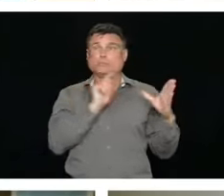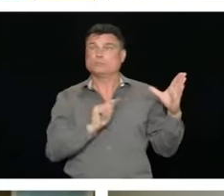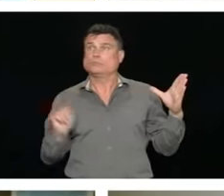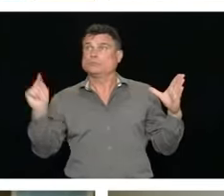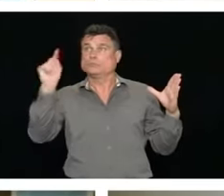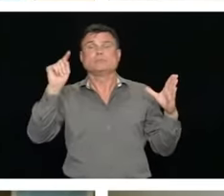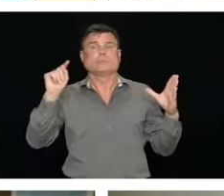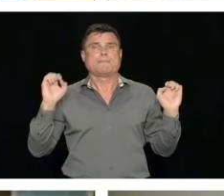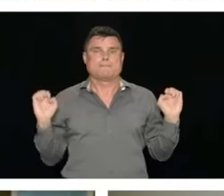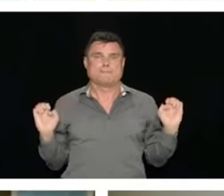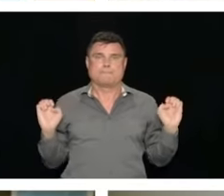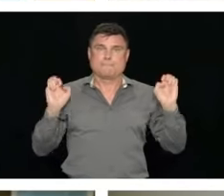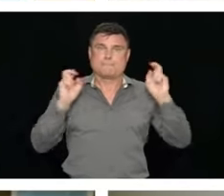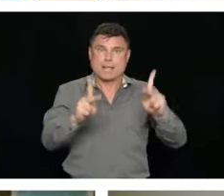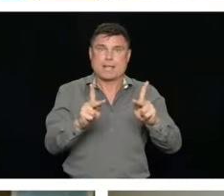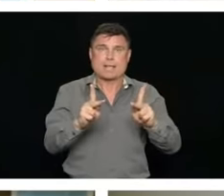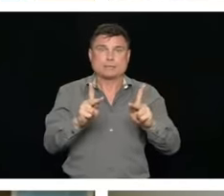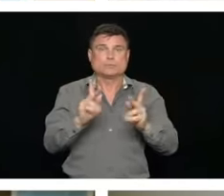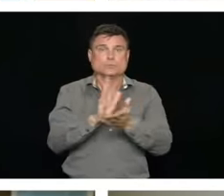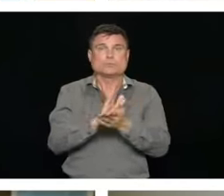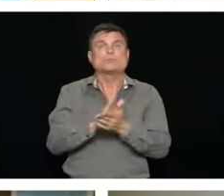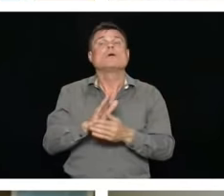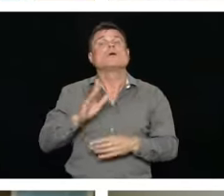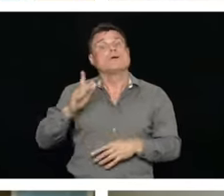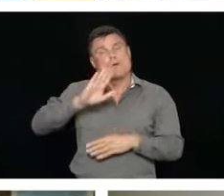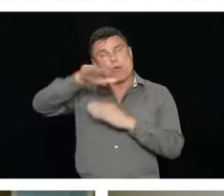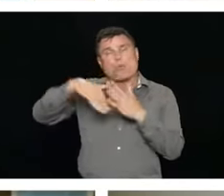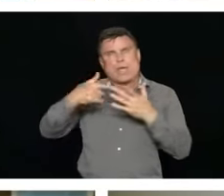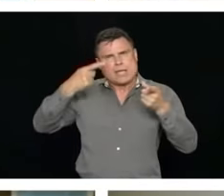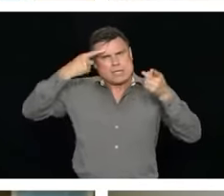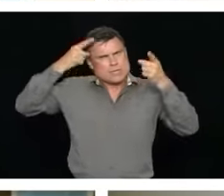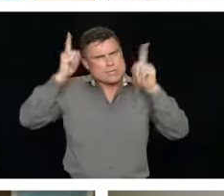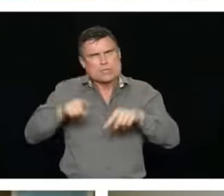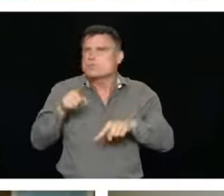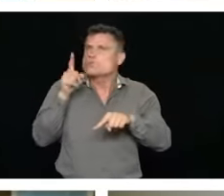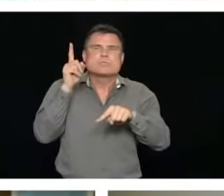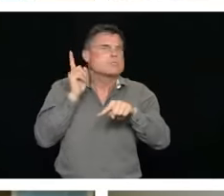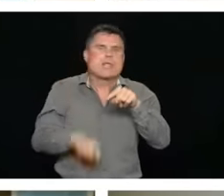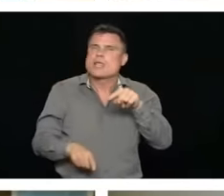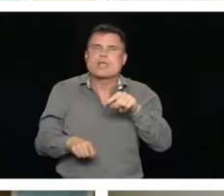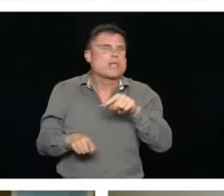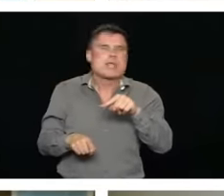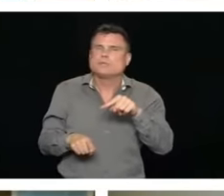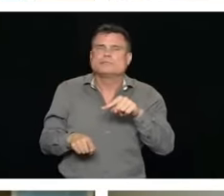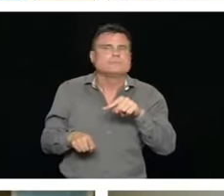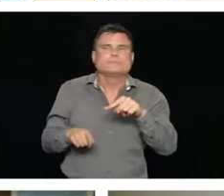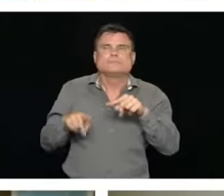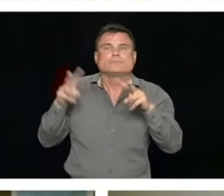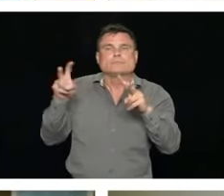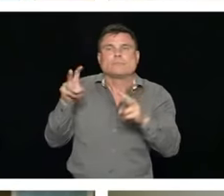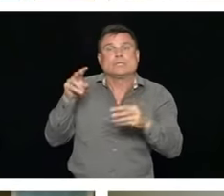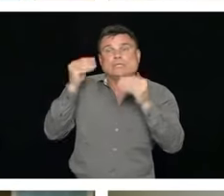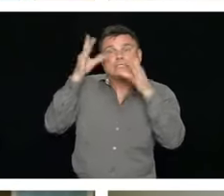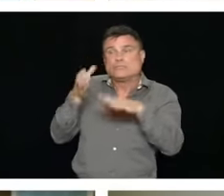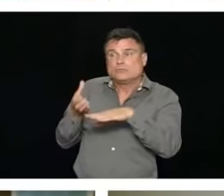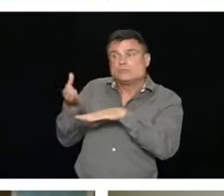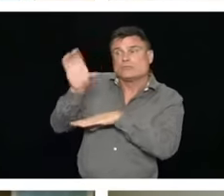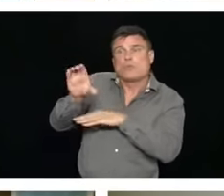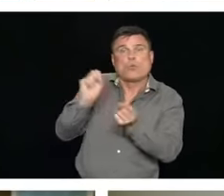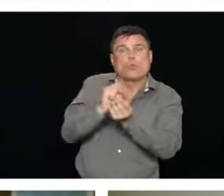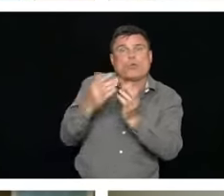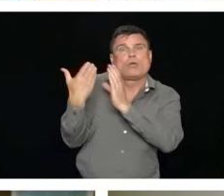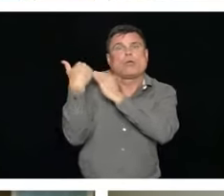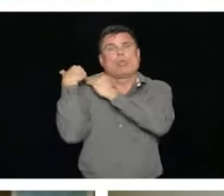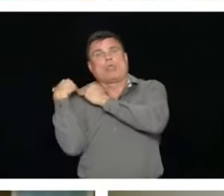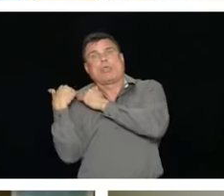increased and that we cannot pull teachers in a million different directions like the minister said. So the teachers unions have been part of these